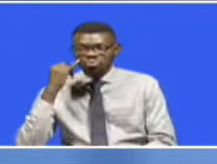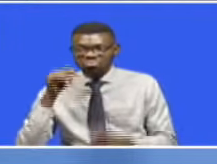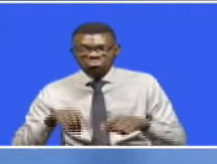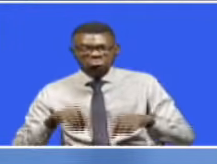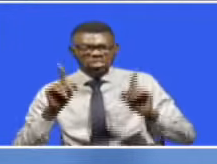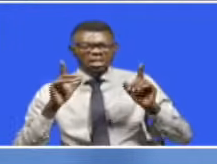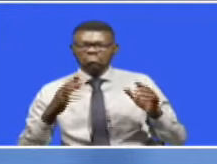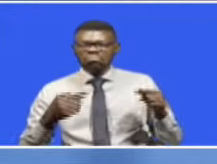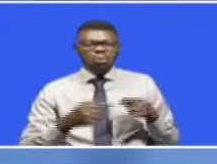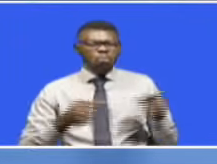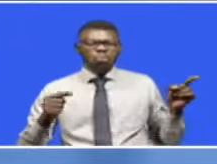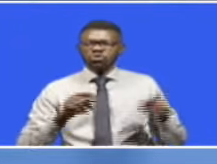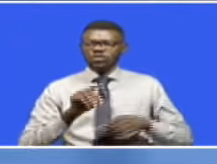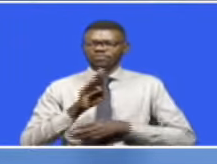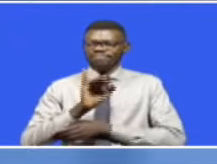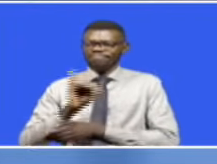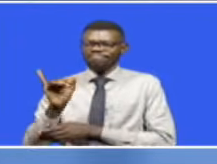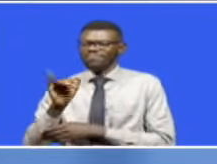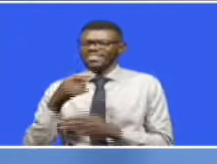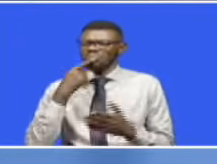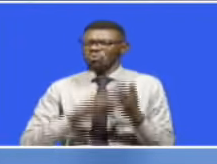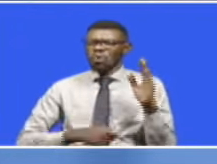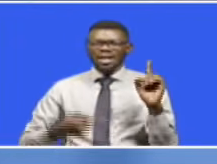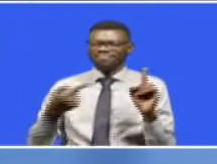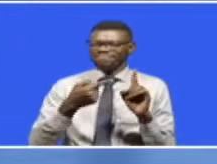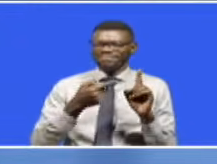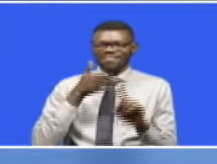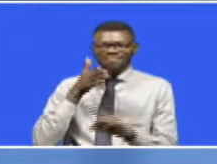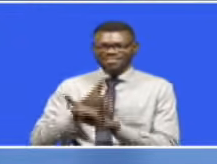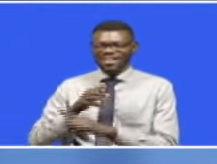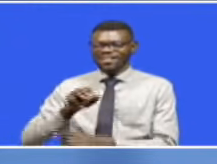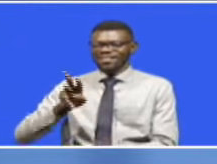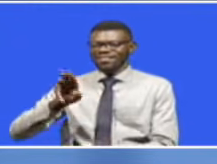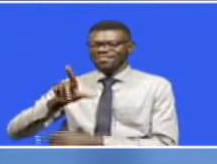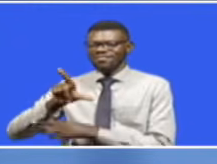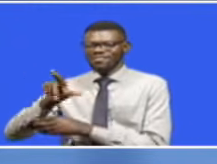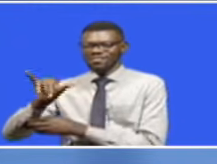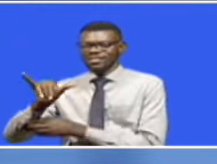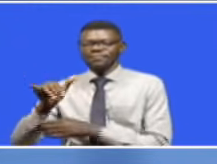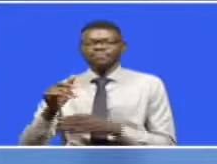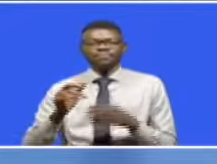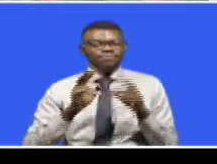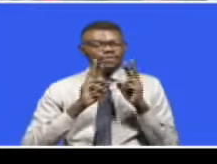dismissed the Building Bridges initiative as a fraud. Willie Lusige reports.